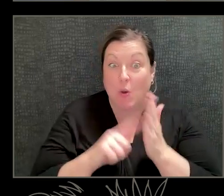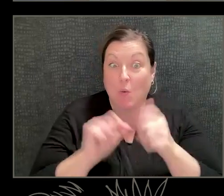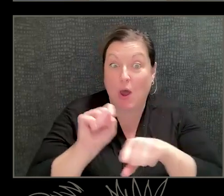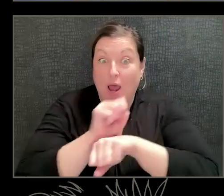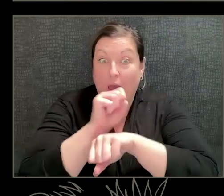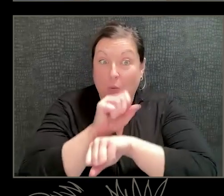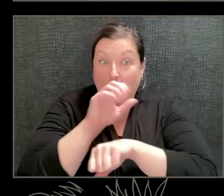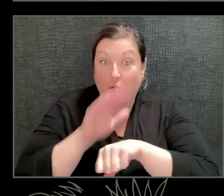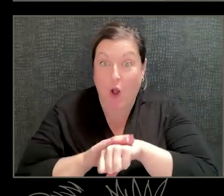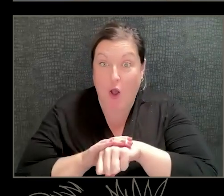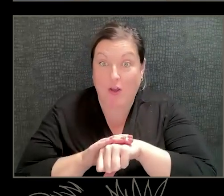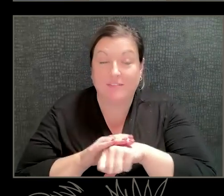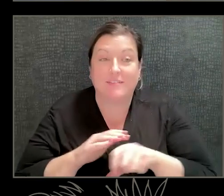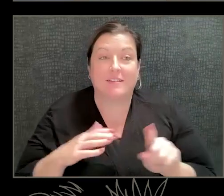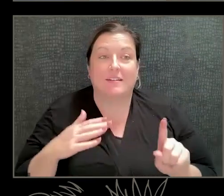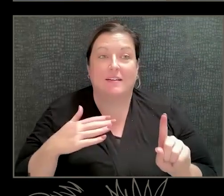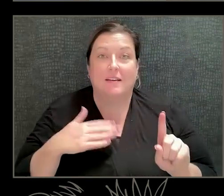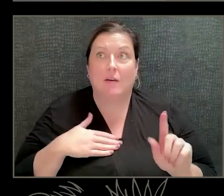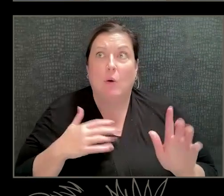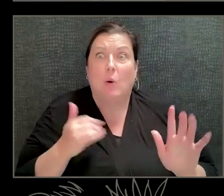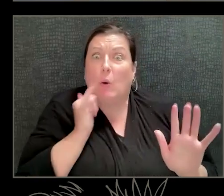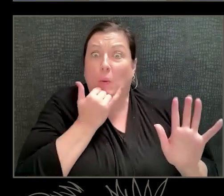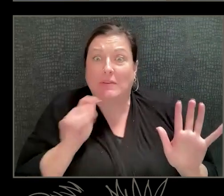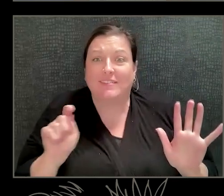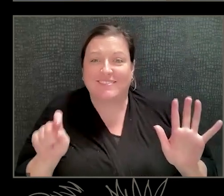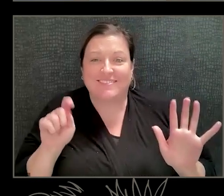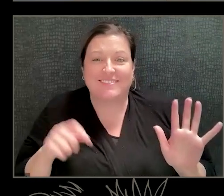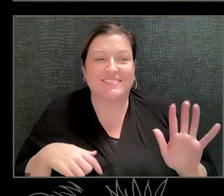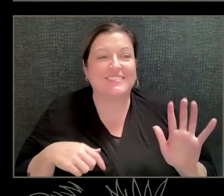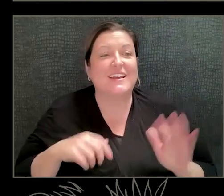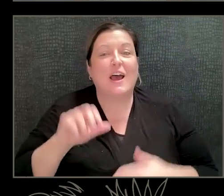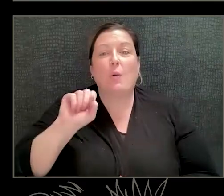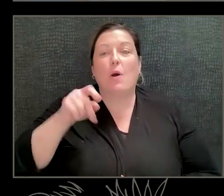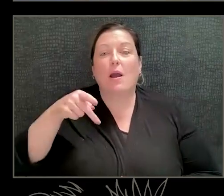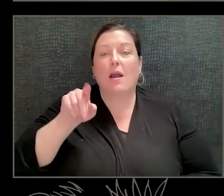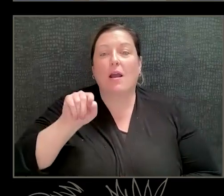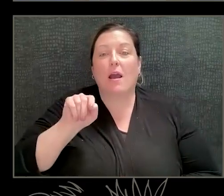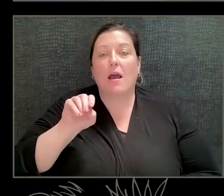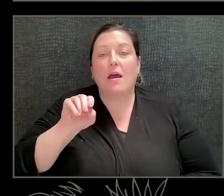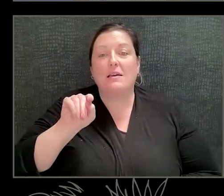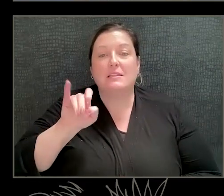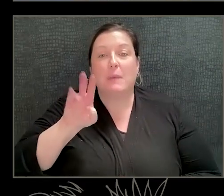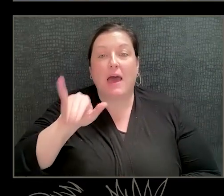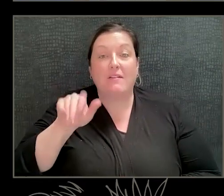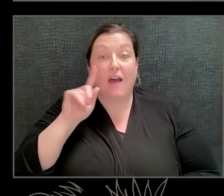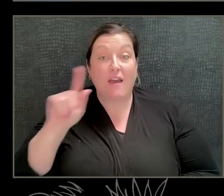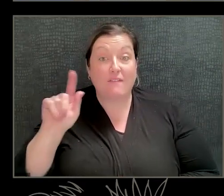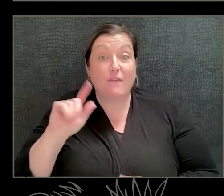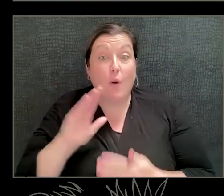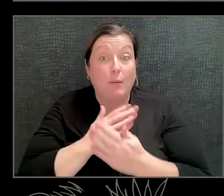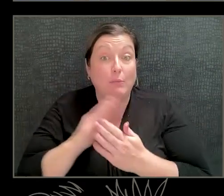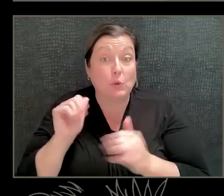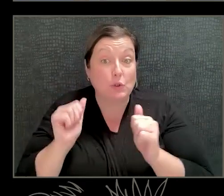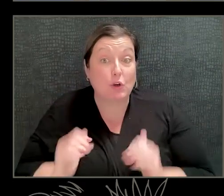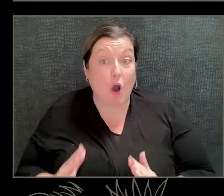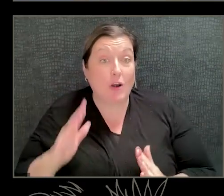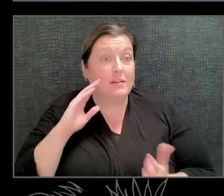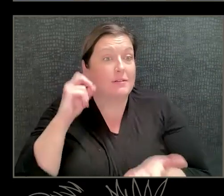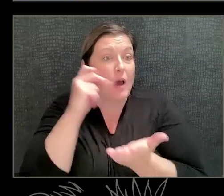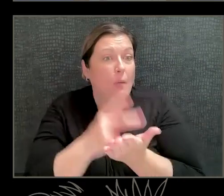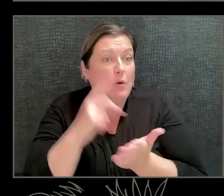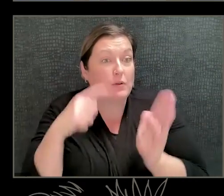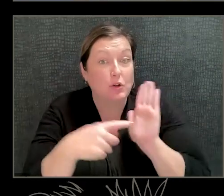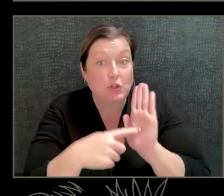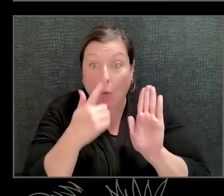on. My finger slipped. So I work on Spotify for Artists, and I've gotten approval to show you what that looks like. That's